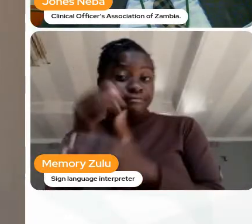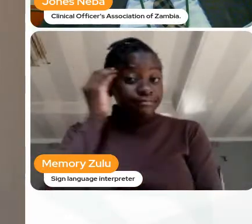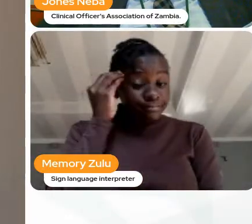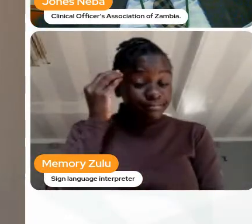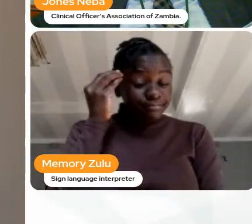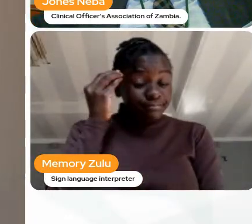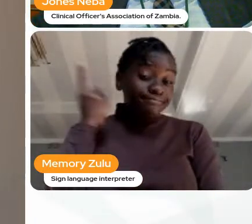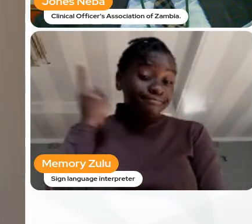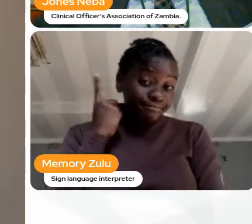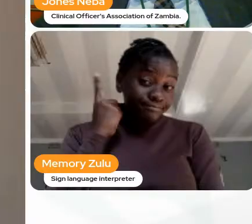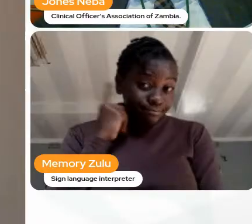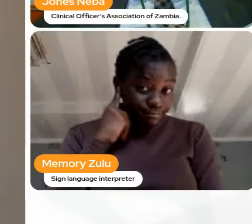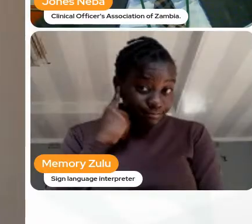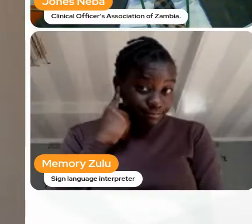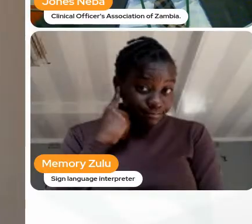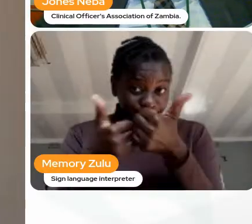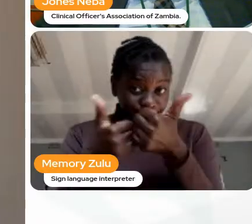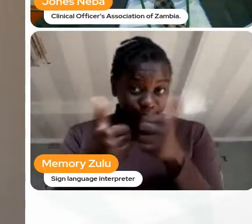that you start